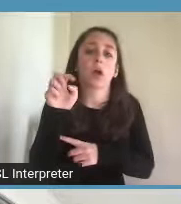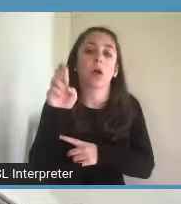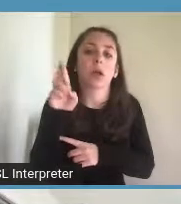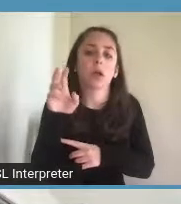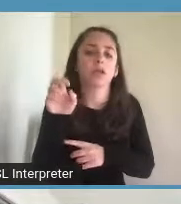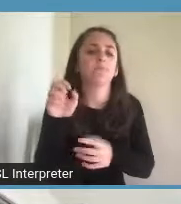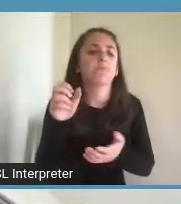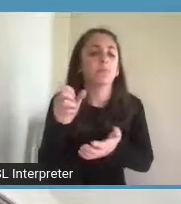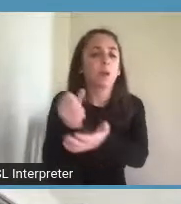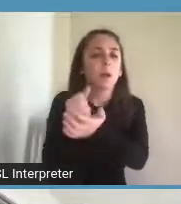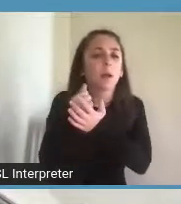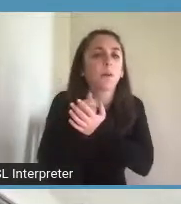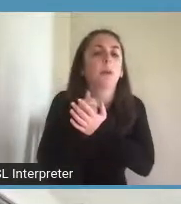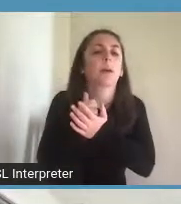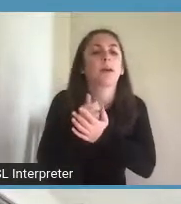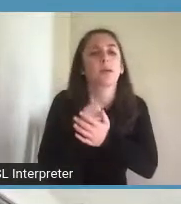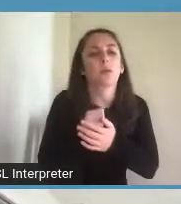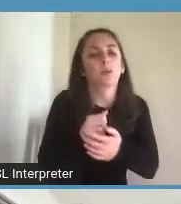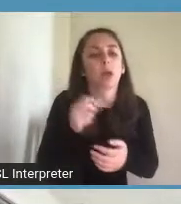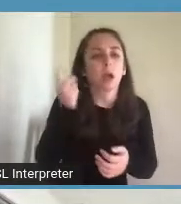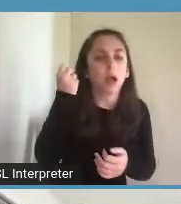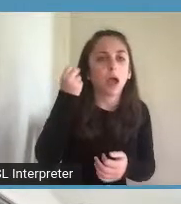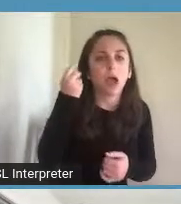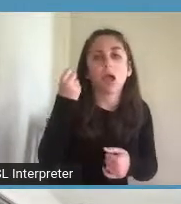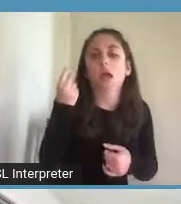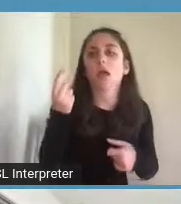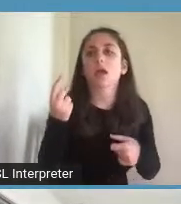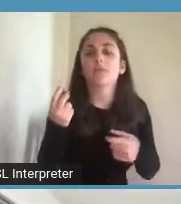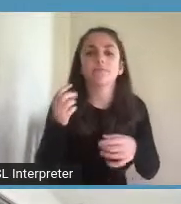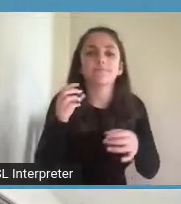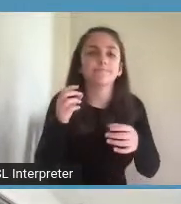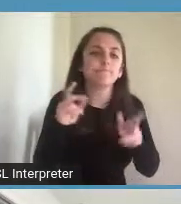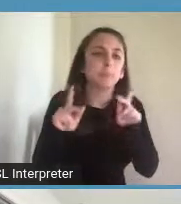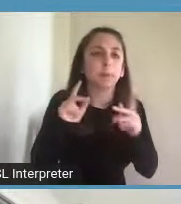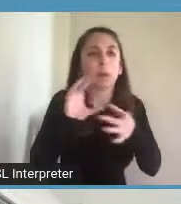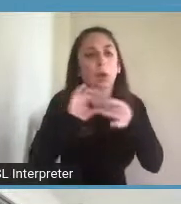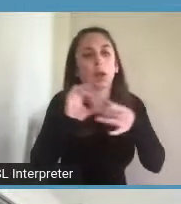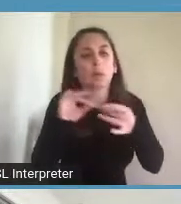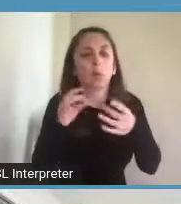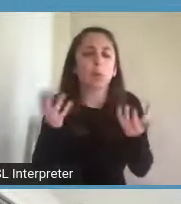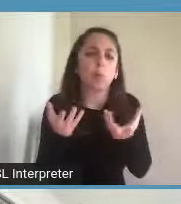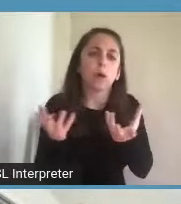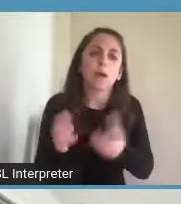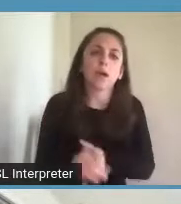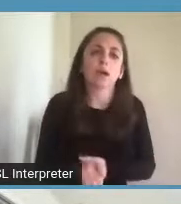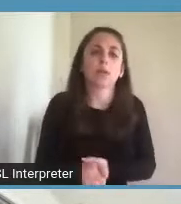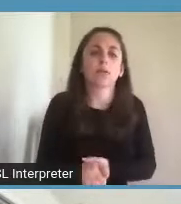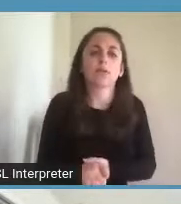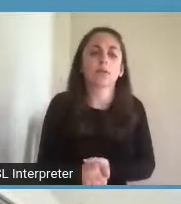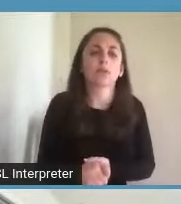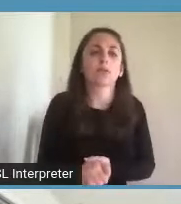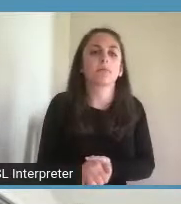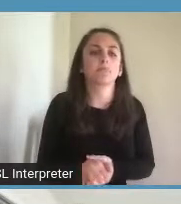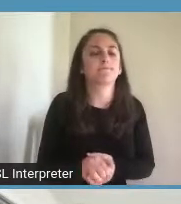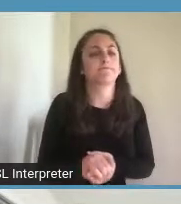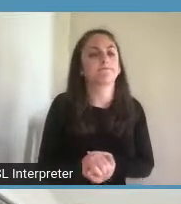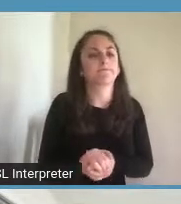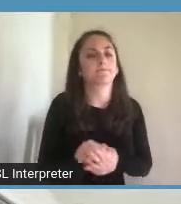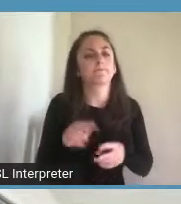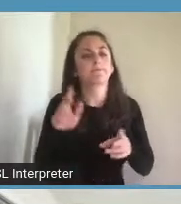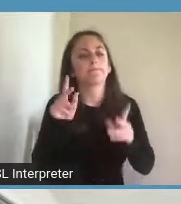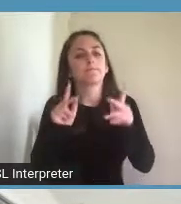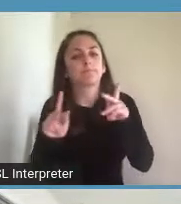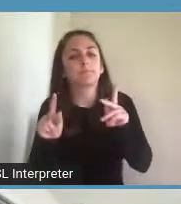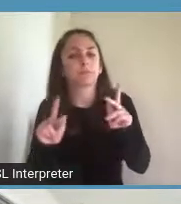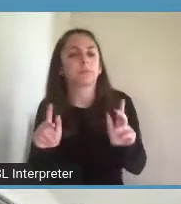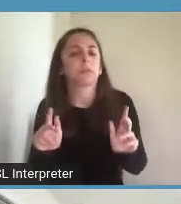me understand what's happening and what people are saying. And it help me also understand sentiment, how people are feeling. I'm seeing a lot of emojis in